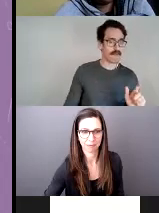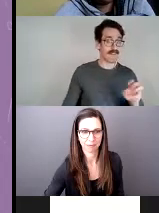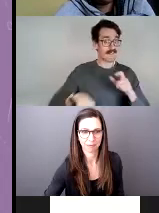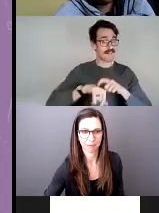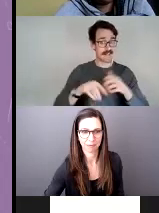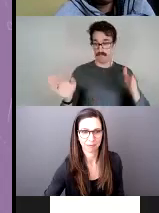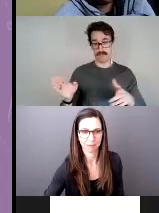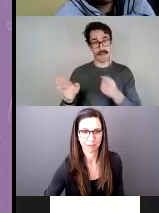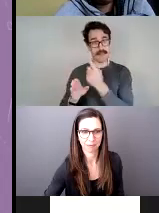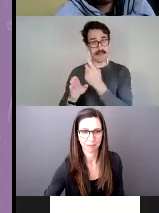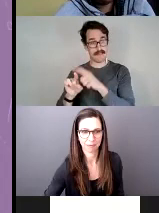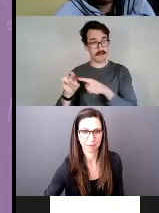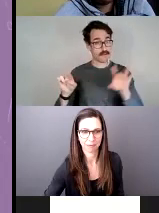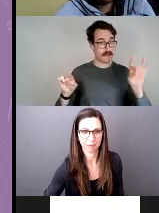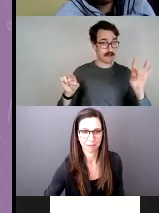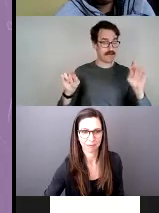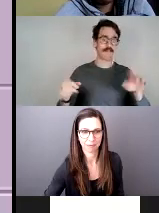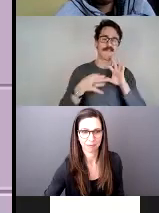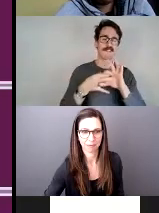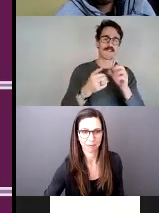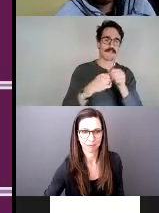with a counselor that way.